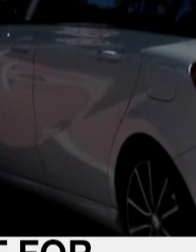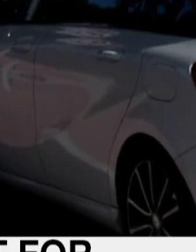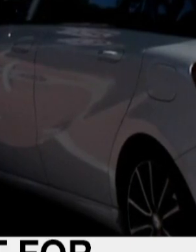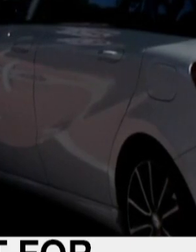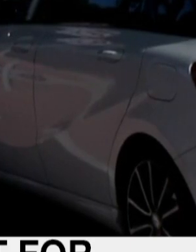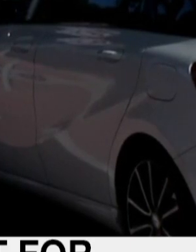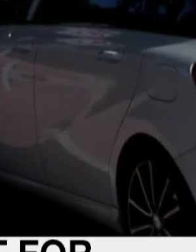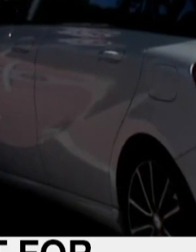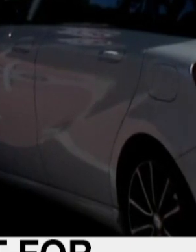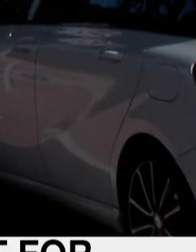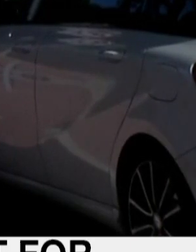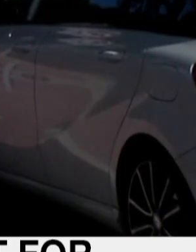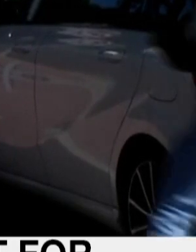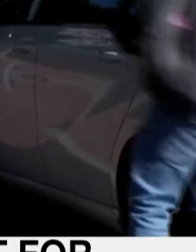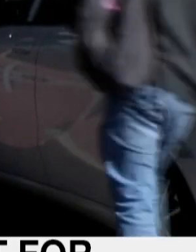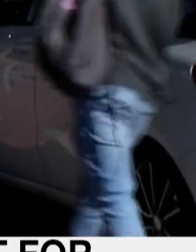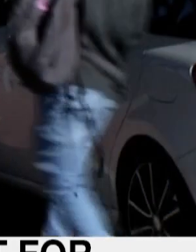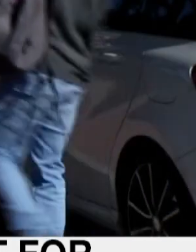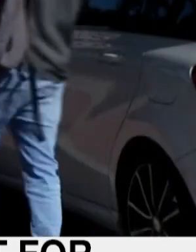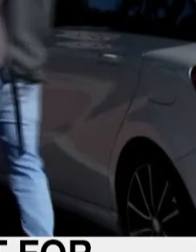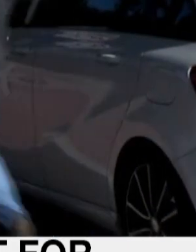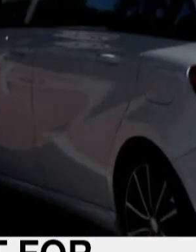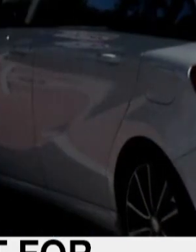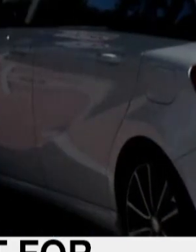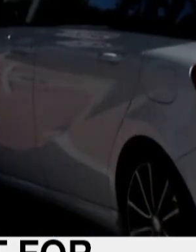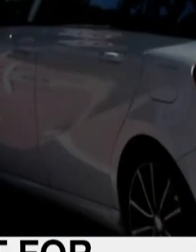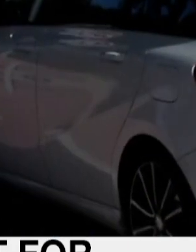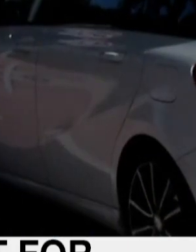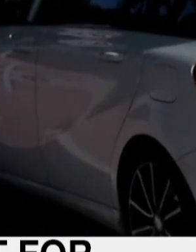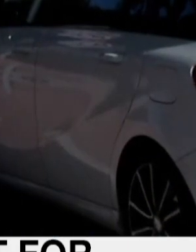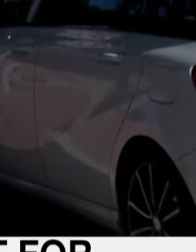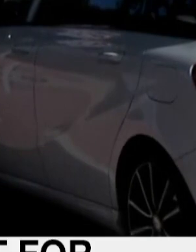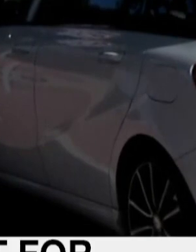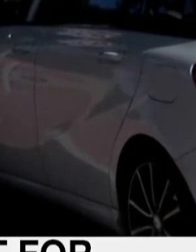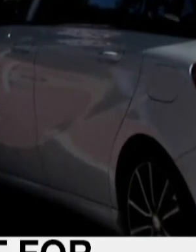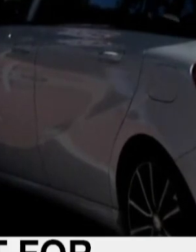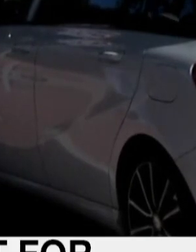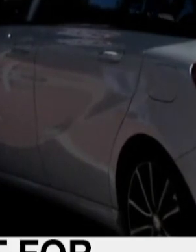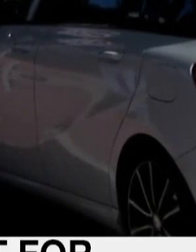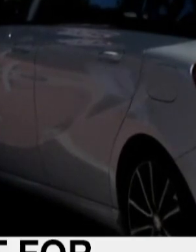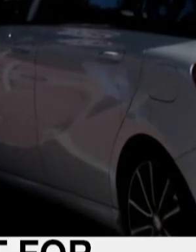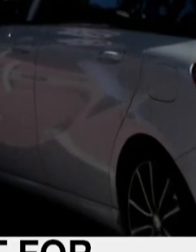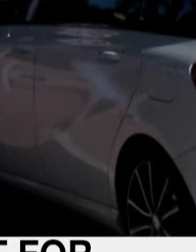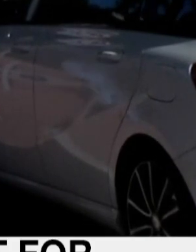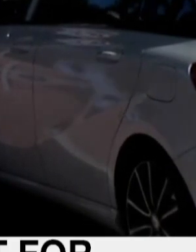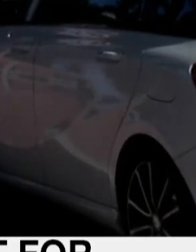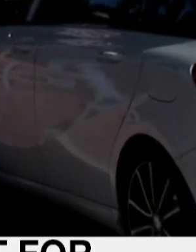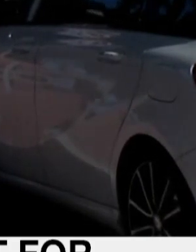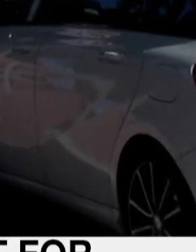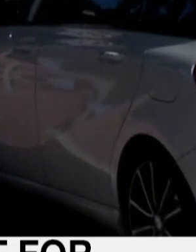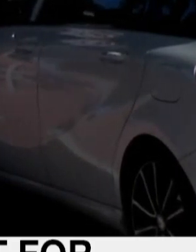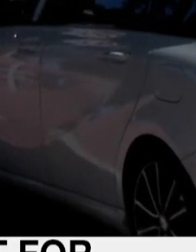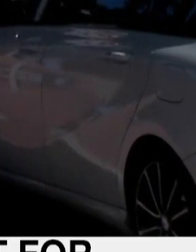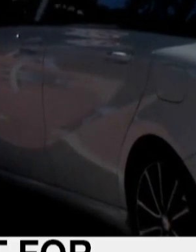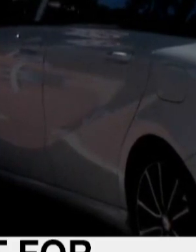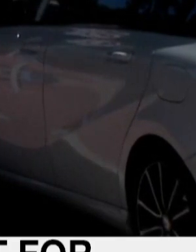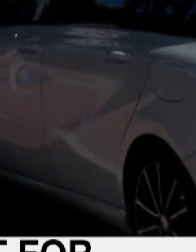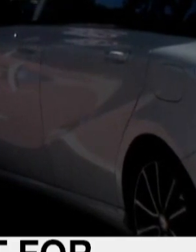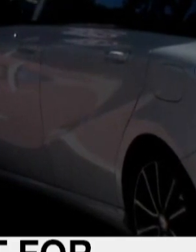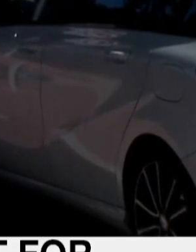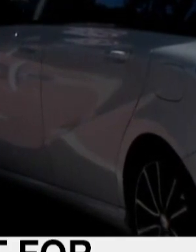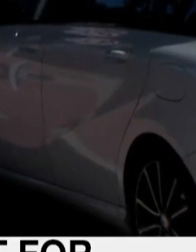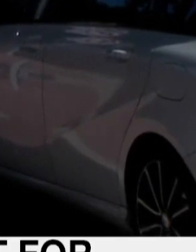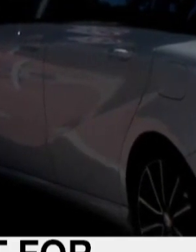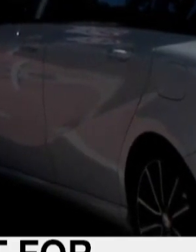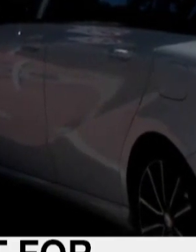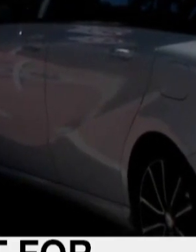conditions in the country, the worsening and the economic downturn as a result of the huge unemployment that is also engulfing the country